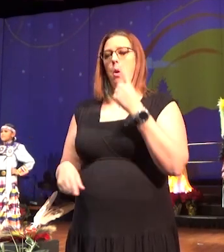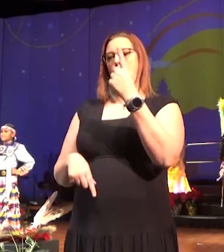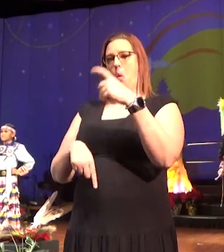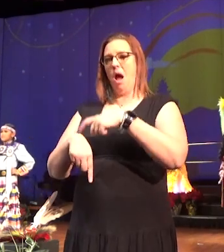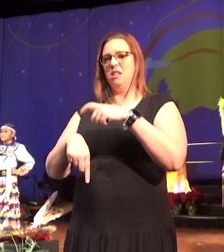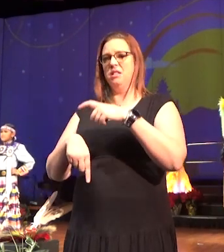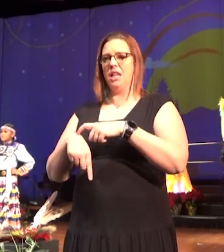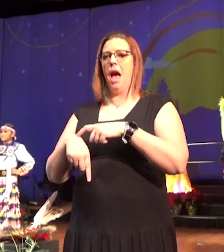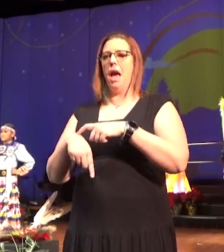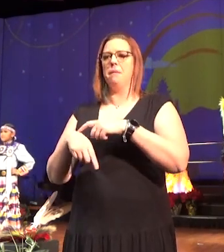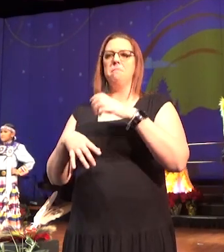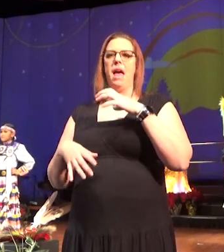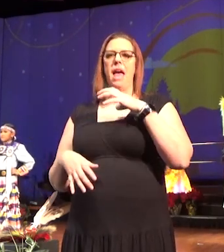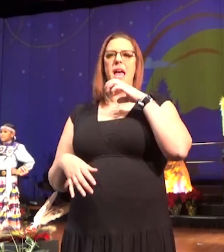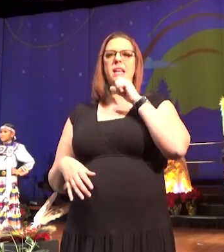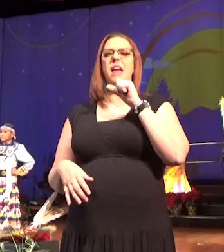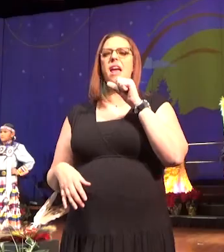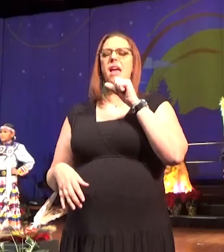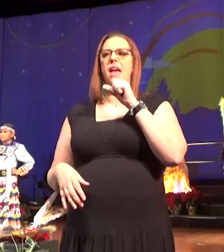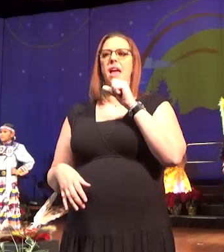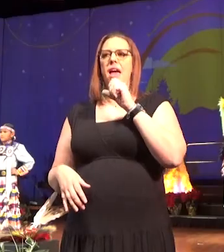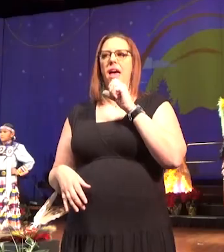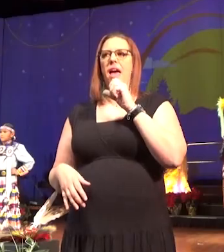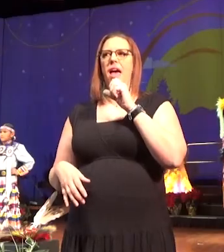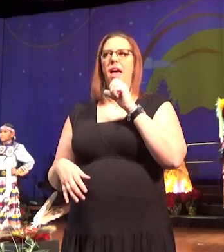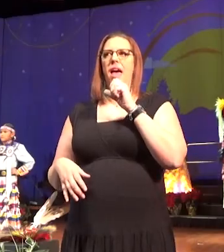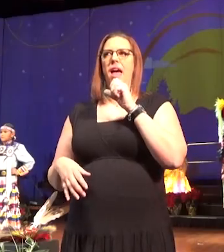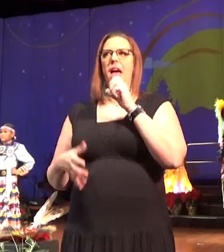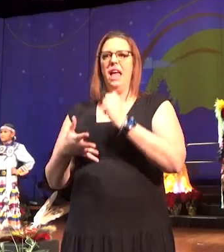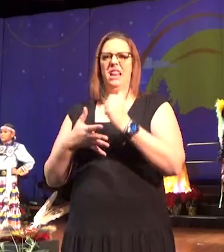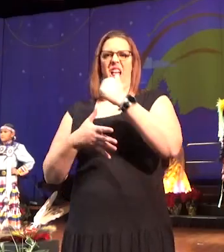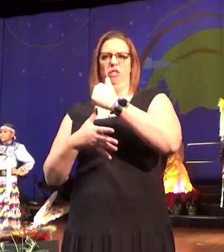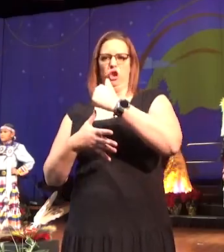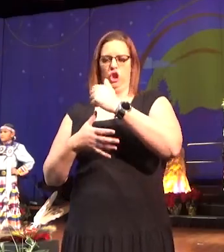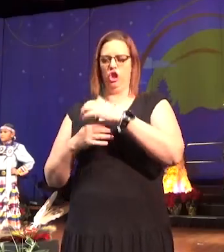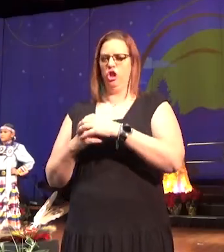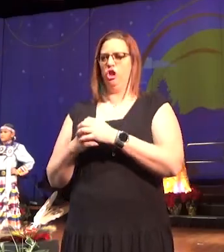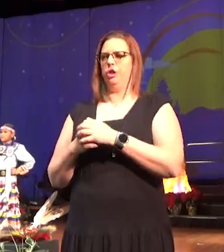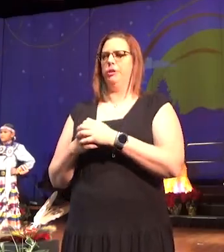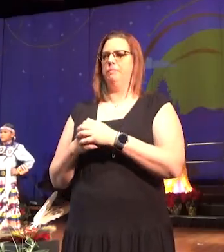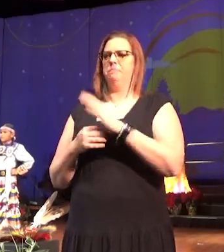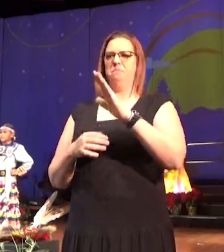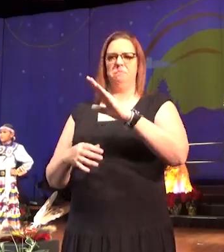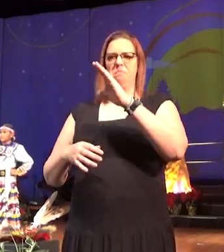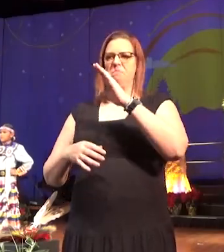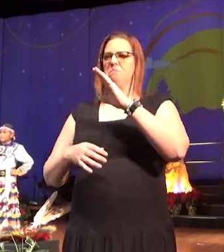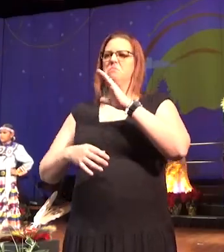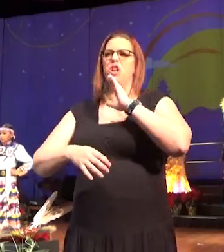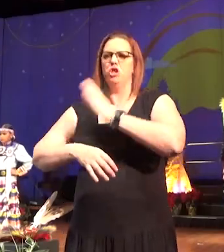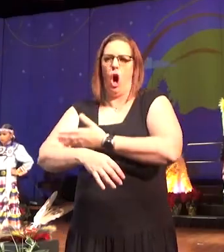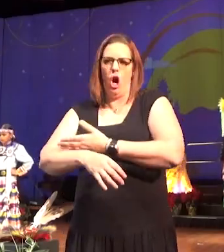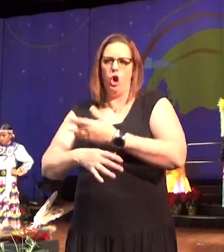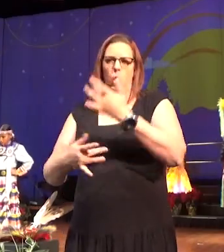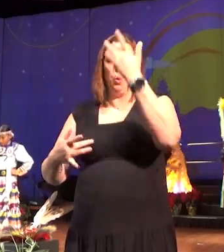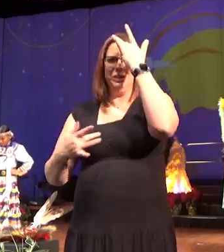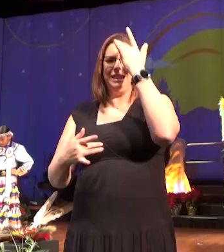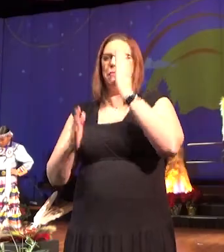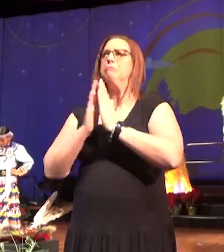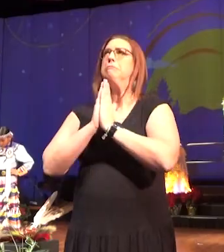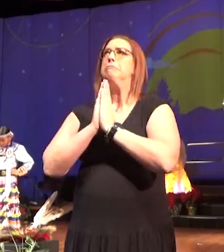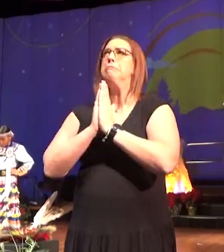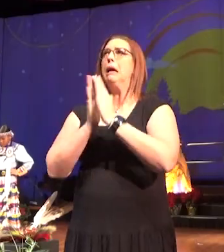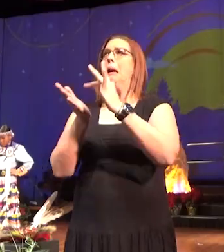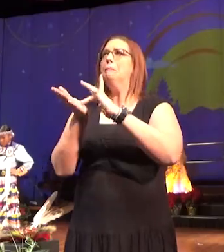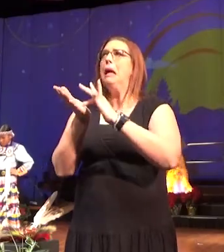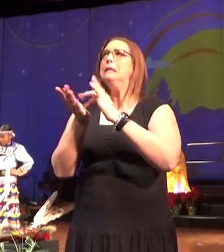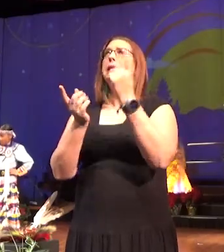elder had his granddaughter was sick, and he prayed for some medicine or something to come and